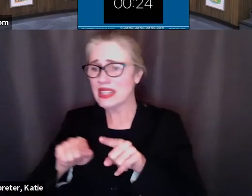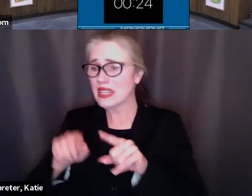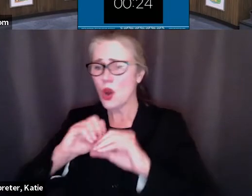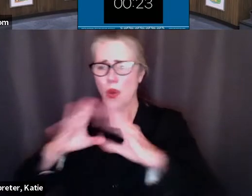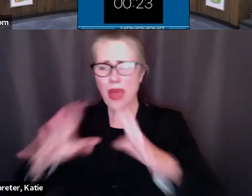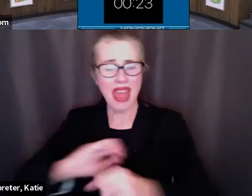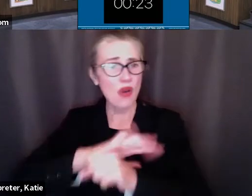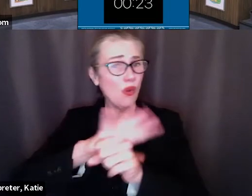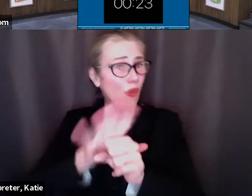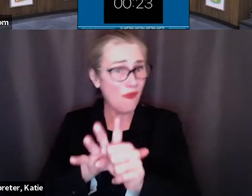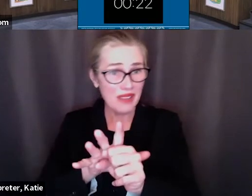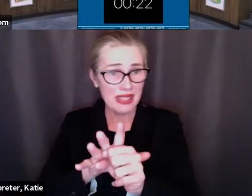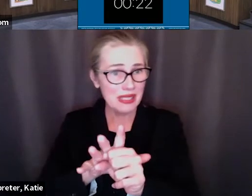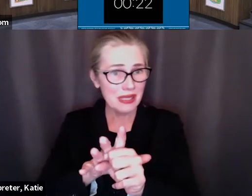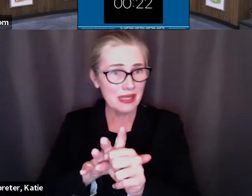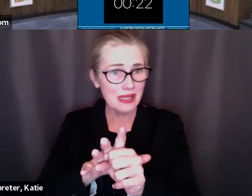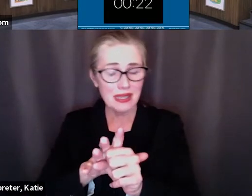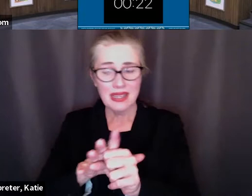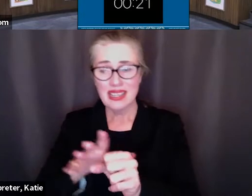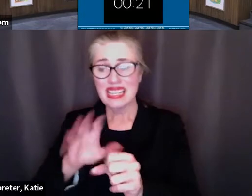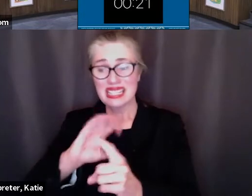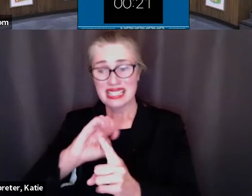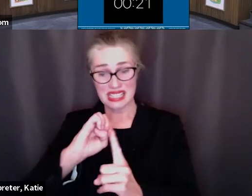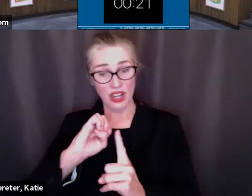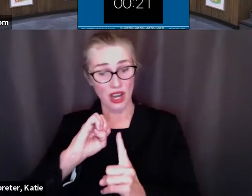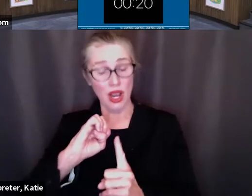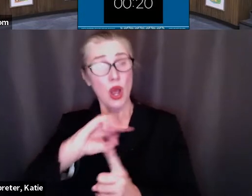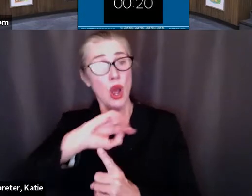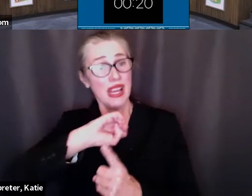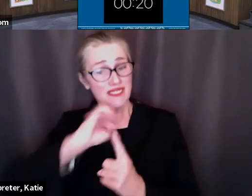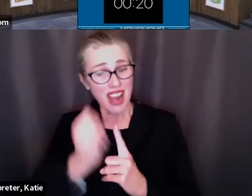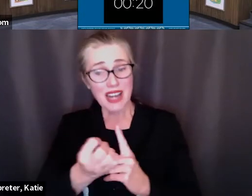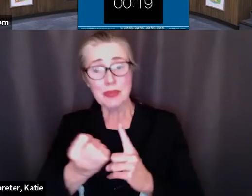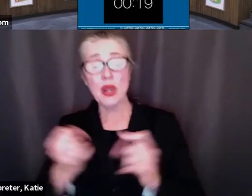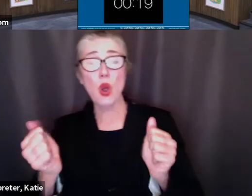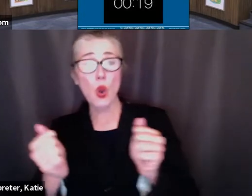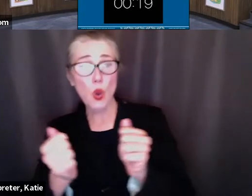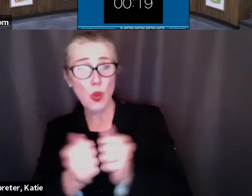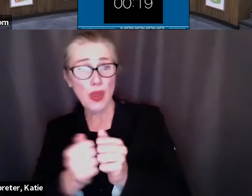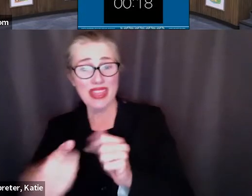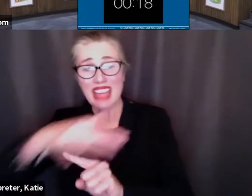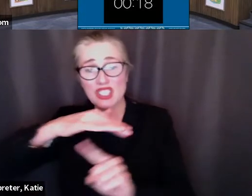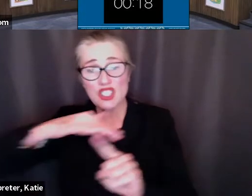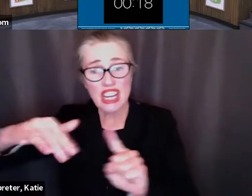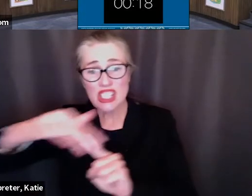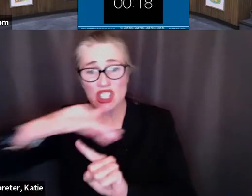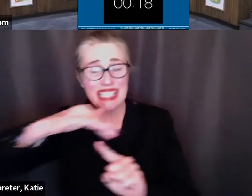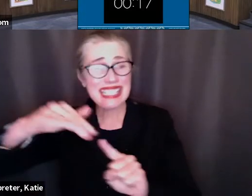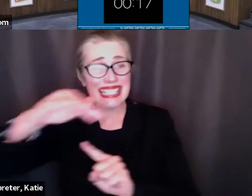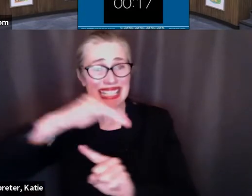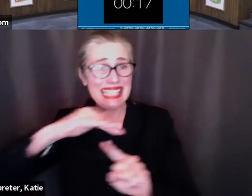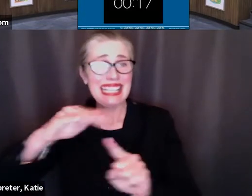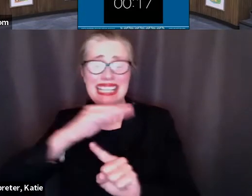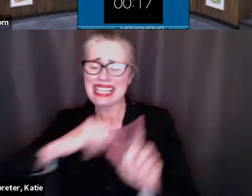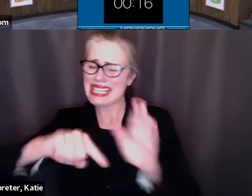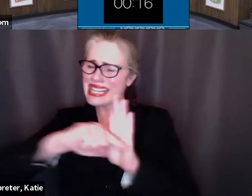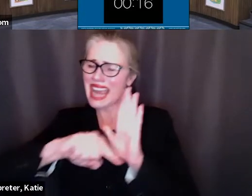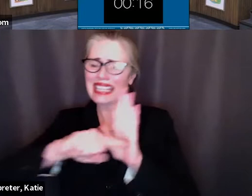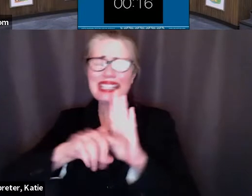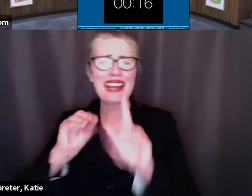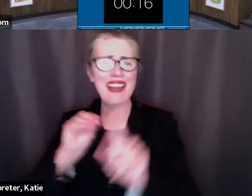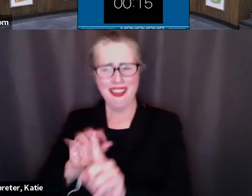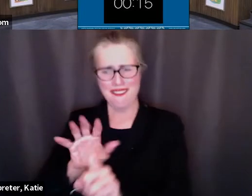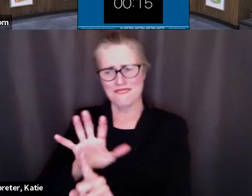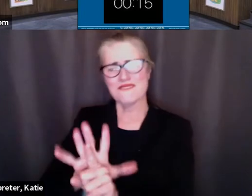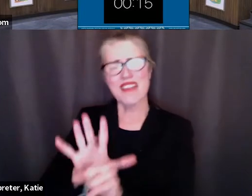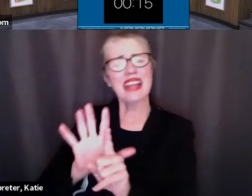covid the illness the environmental changes associated with cobia 19 pandemic is significantly and negatively affecting infant and